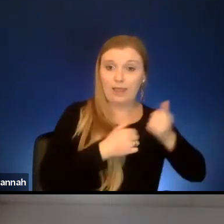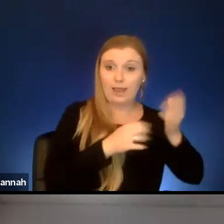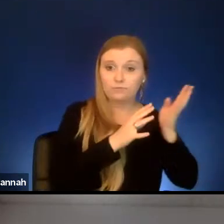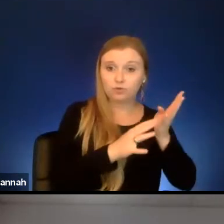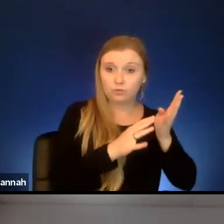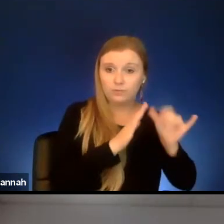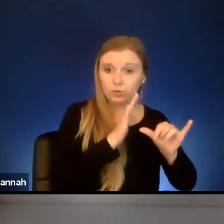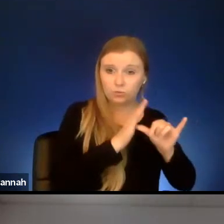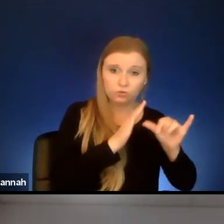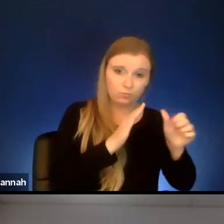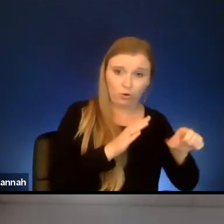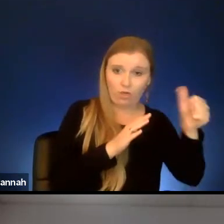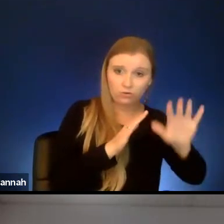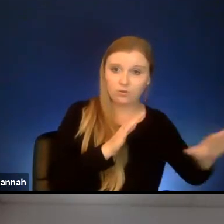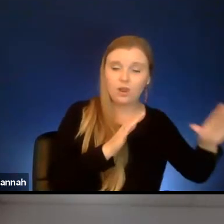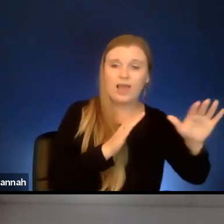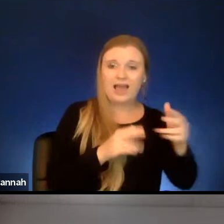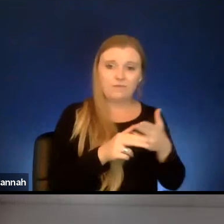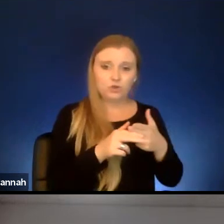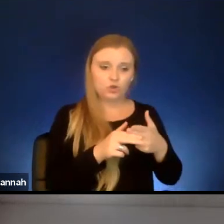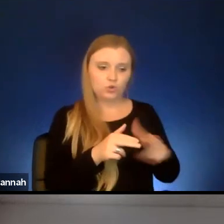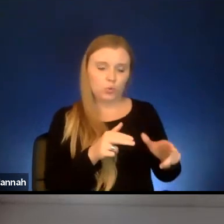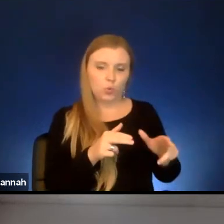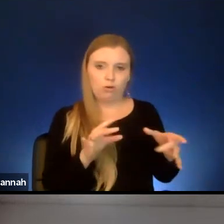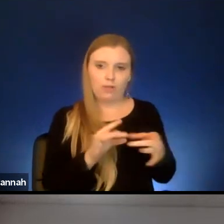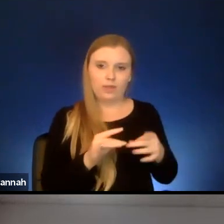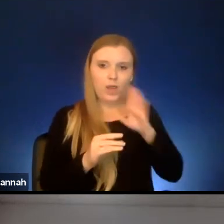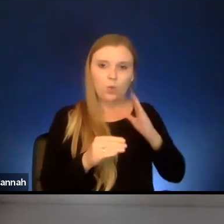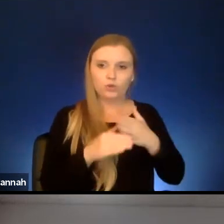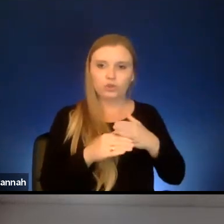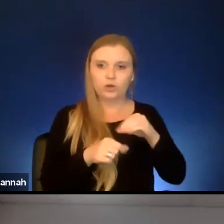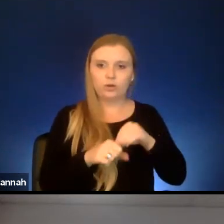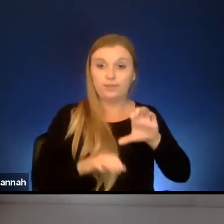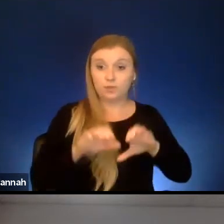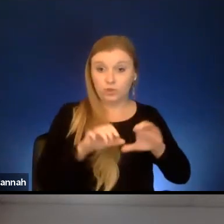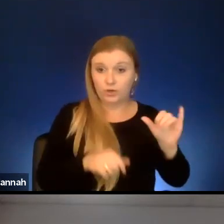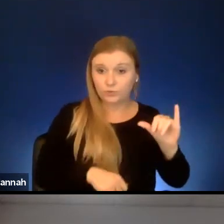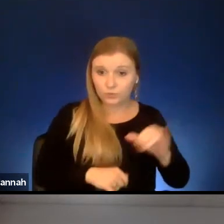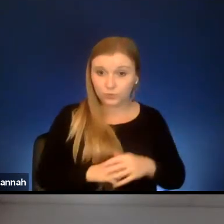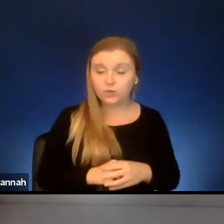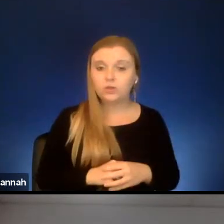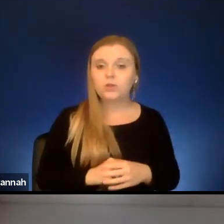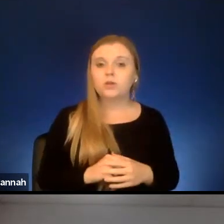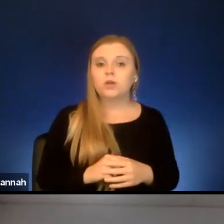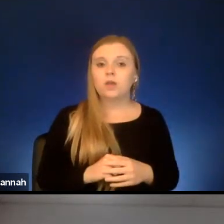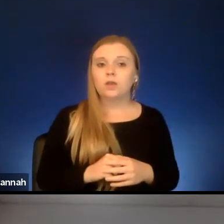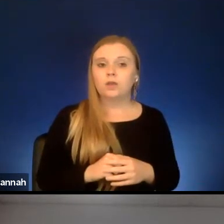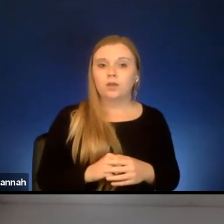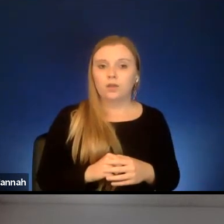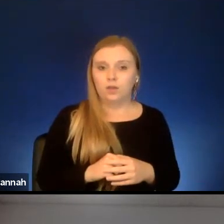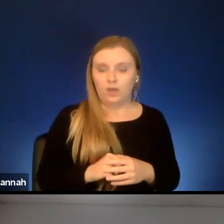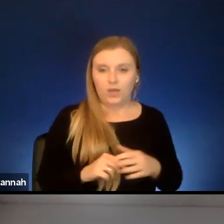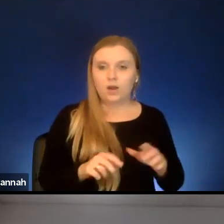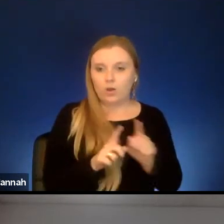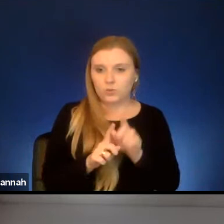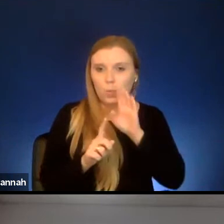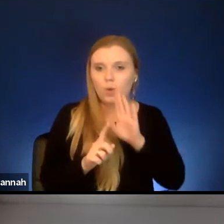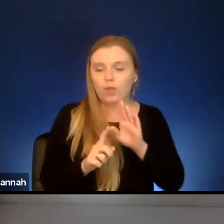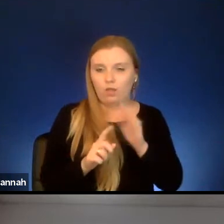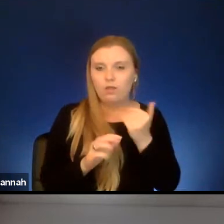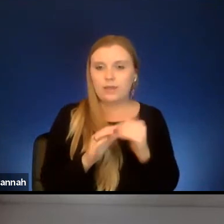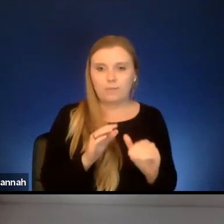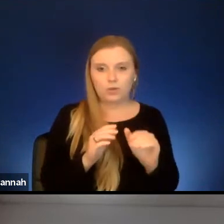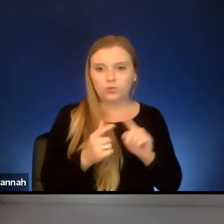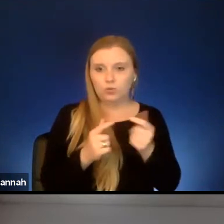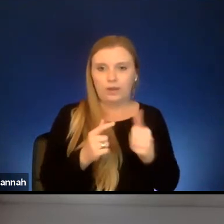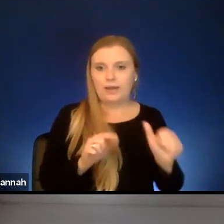anywhere else, I have a short link that I will share here in the chat as well, and then along via email to any of those of our attendees who would like to